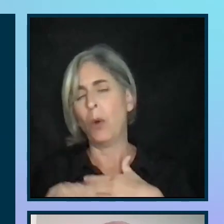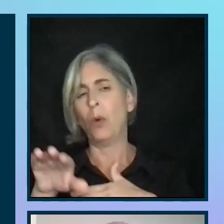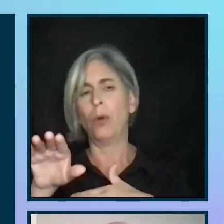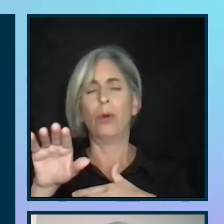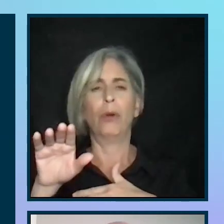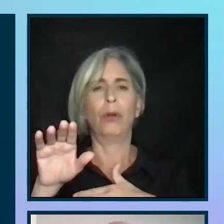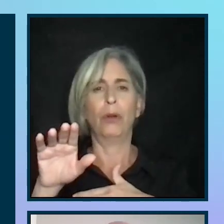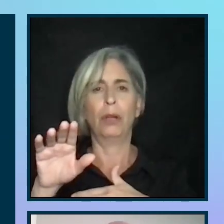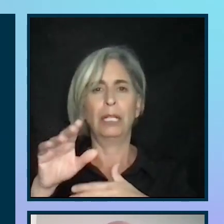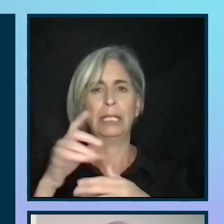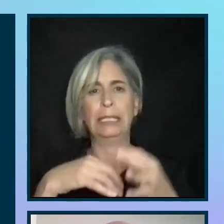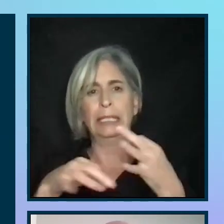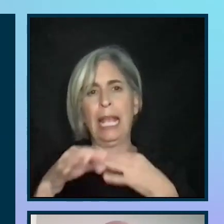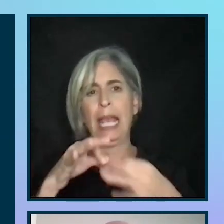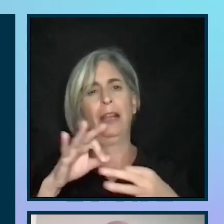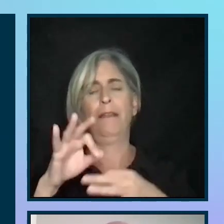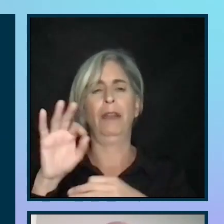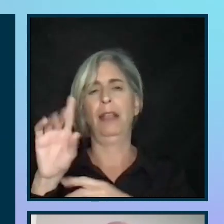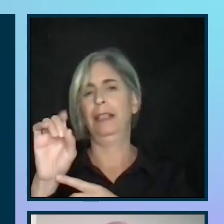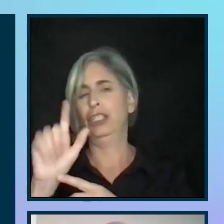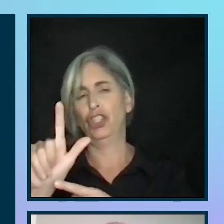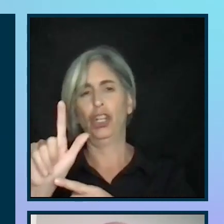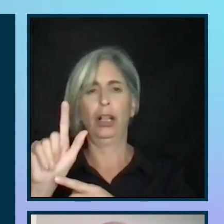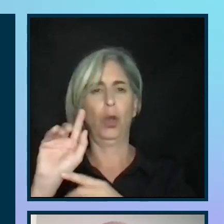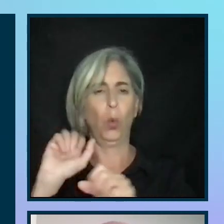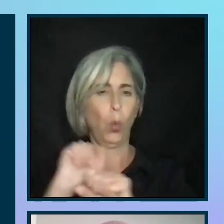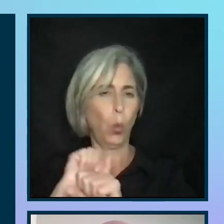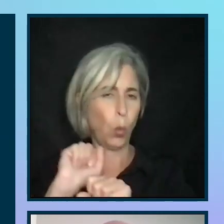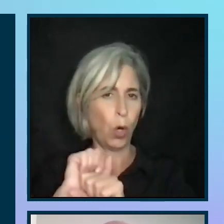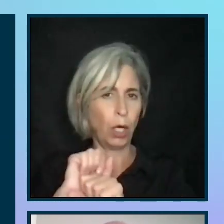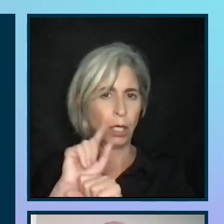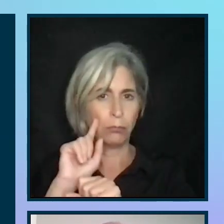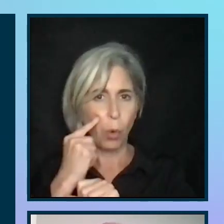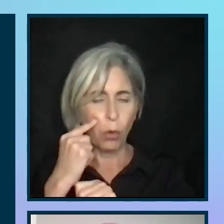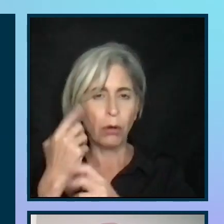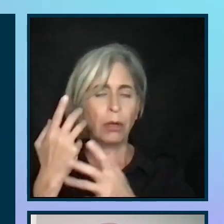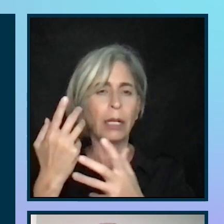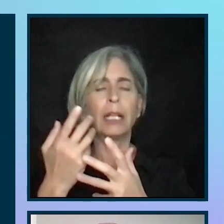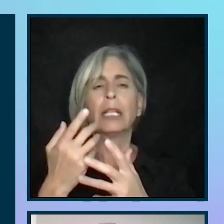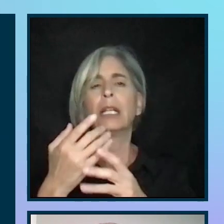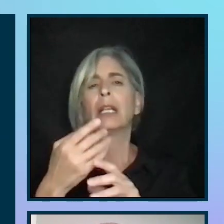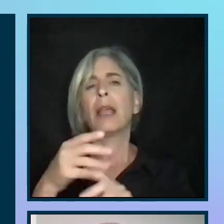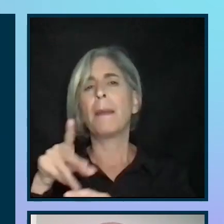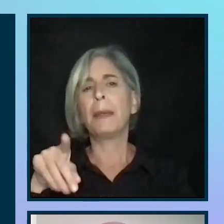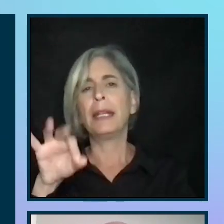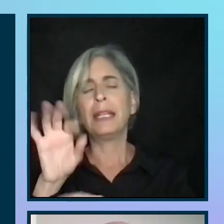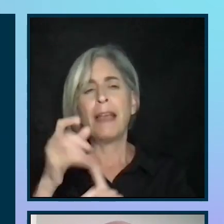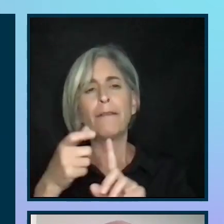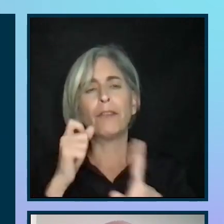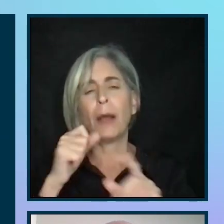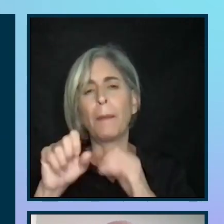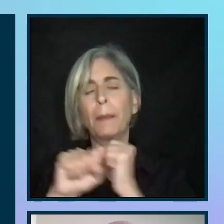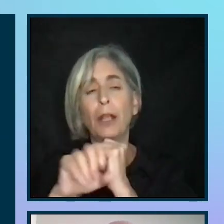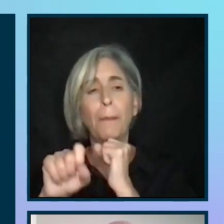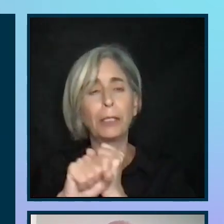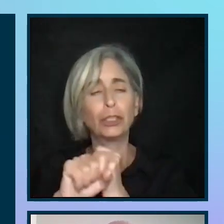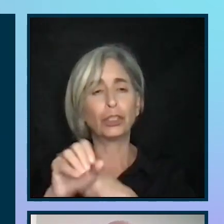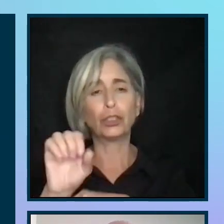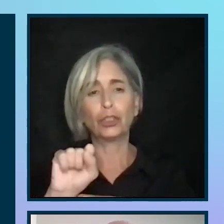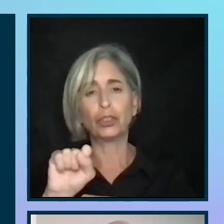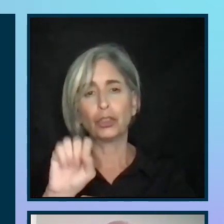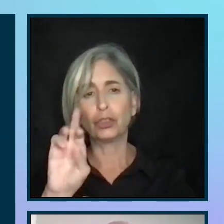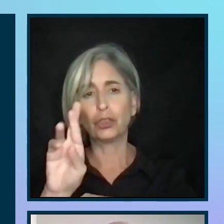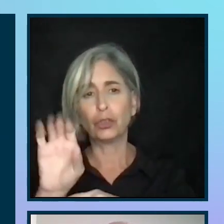work. Remediation of PDF documents comes from publishers and it comes from commercial sources for the work that